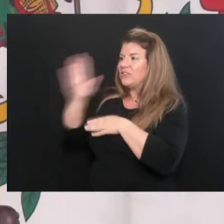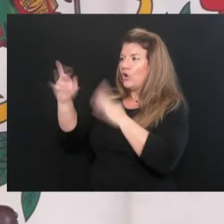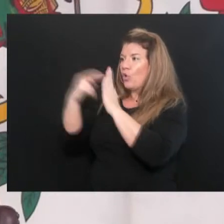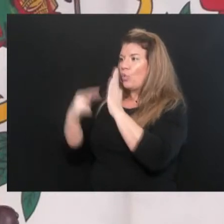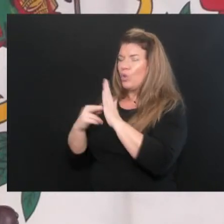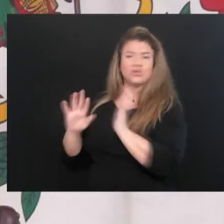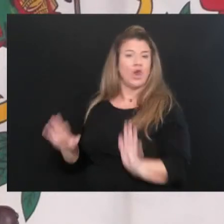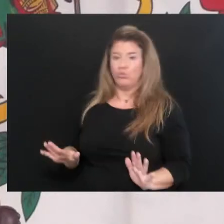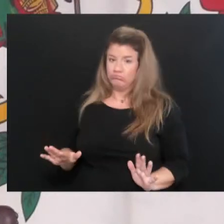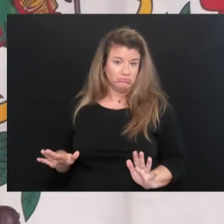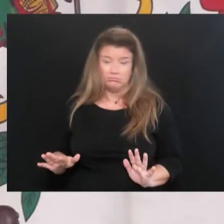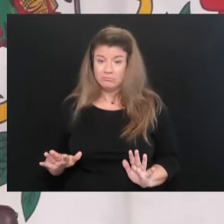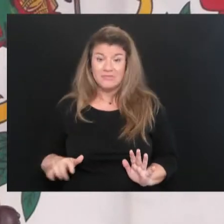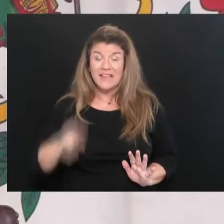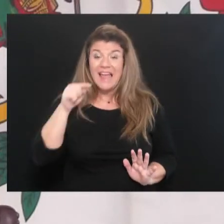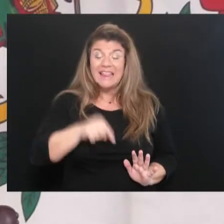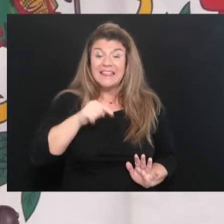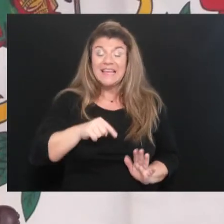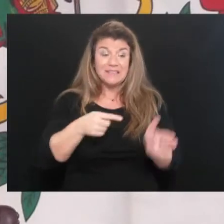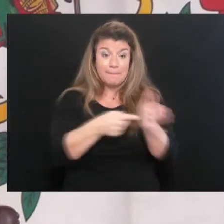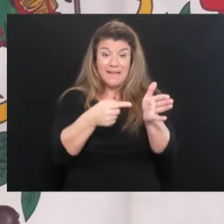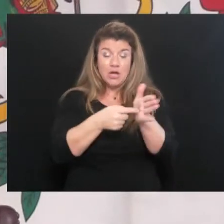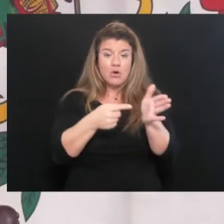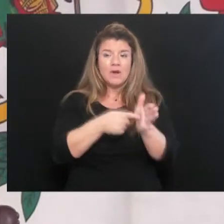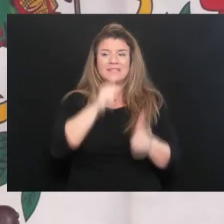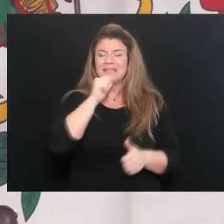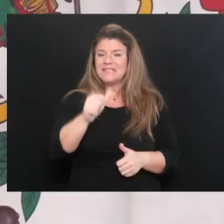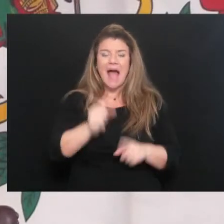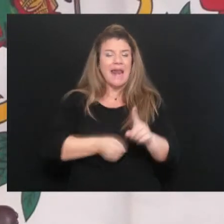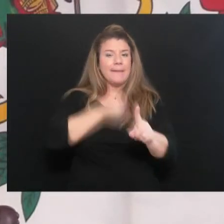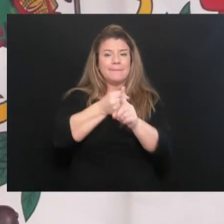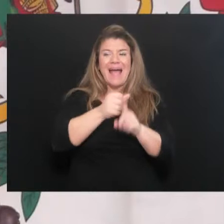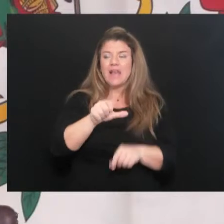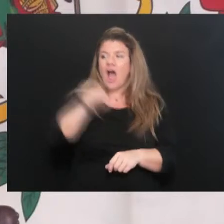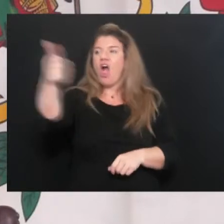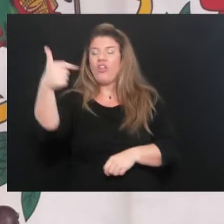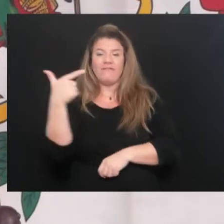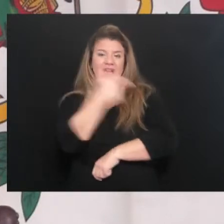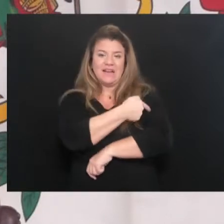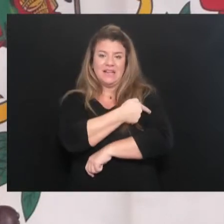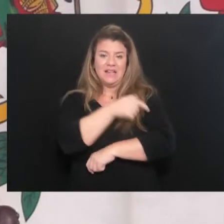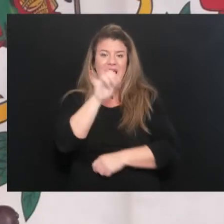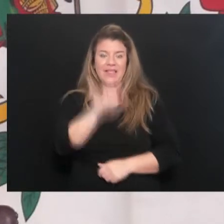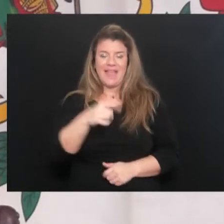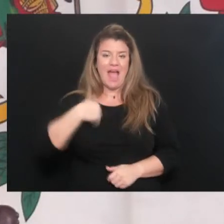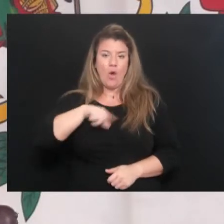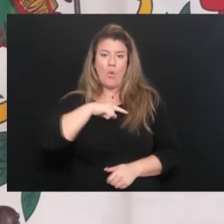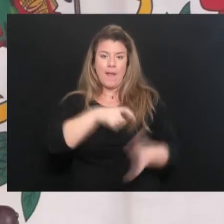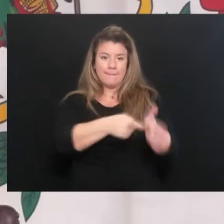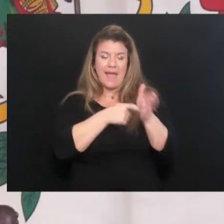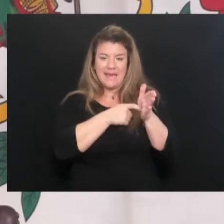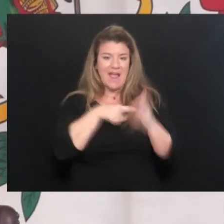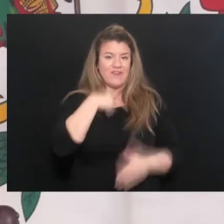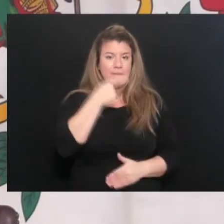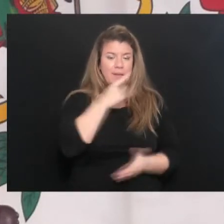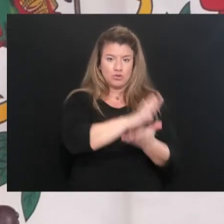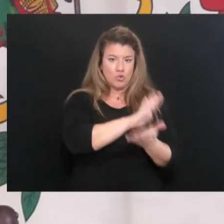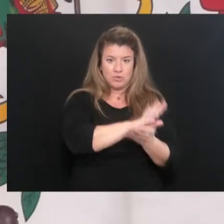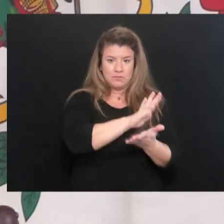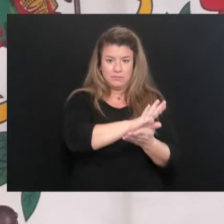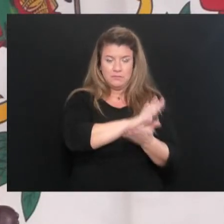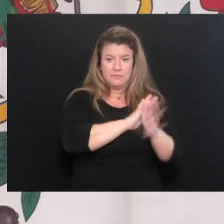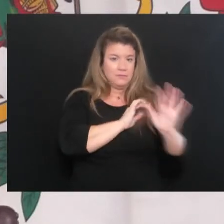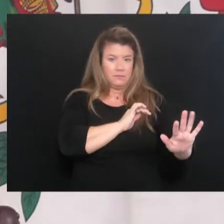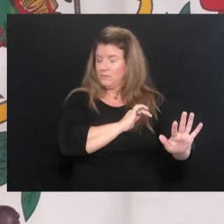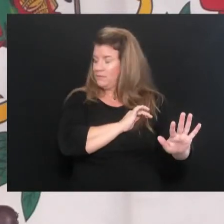does not affect any of the other vaccines that we are currently mandating in our public schools, and it